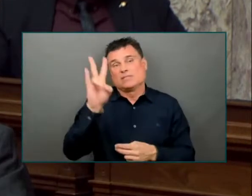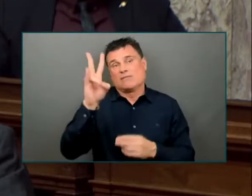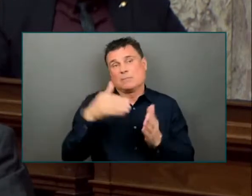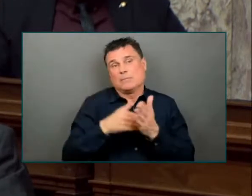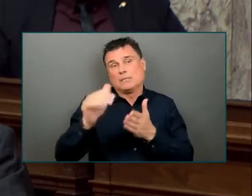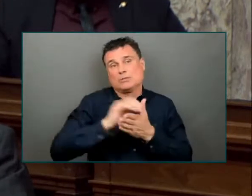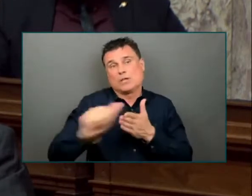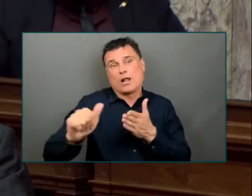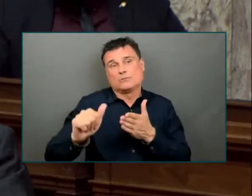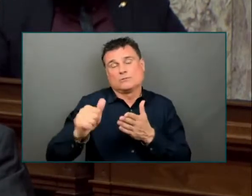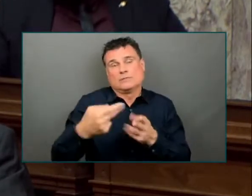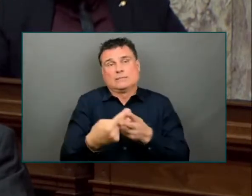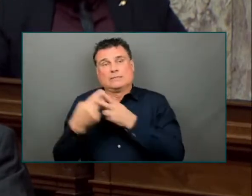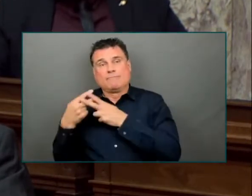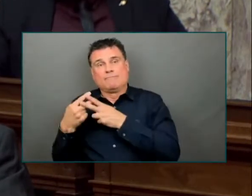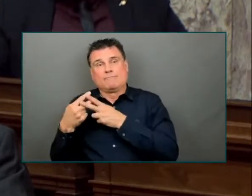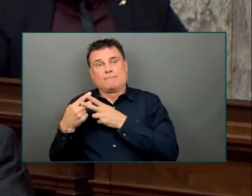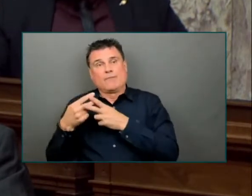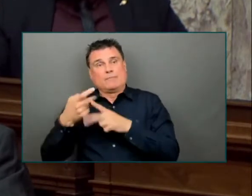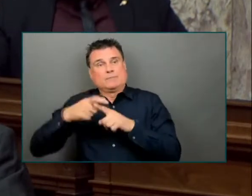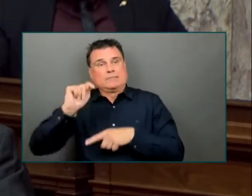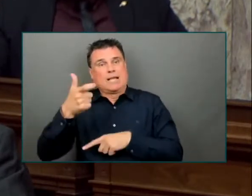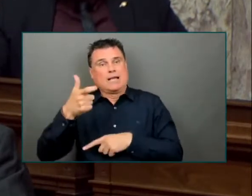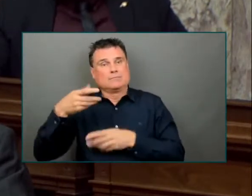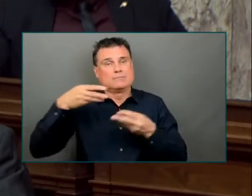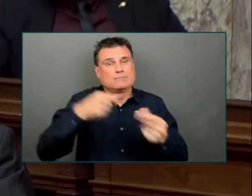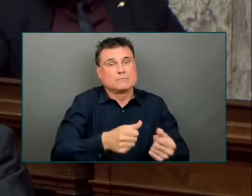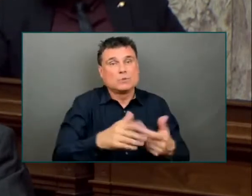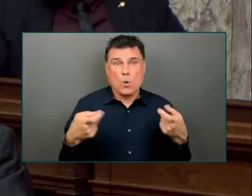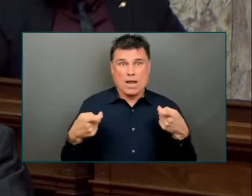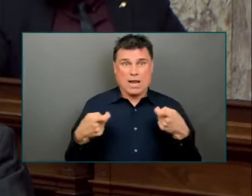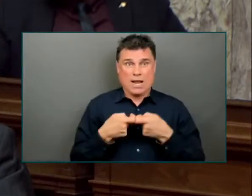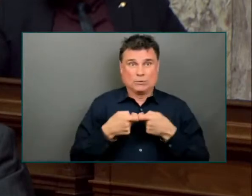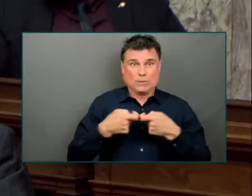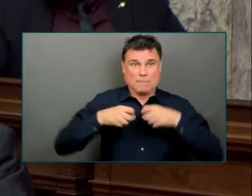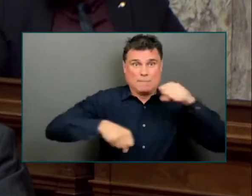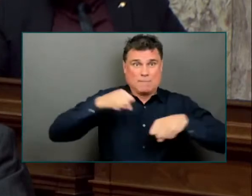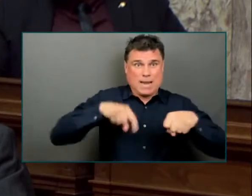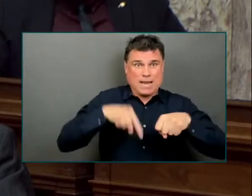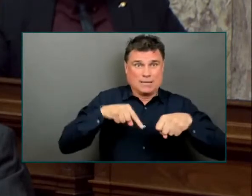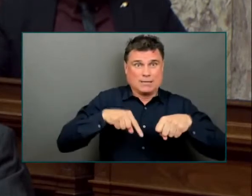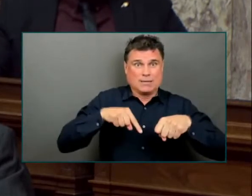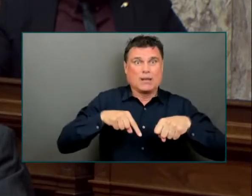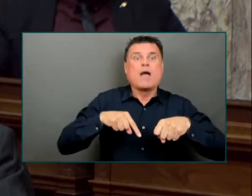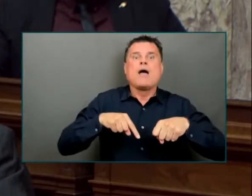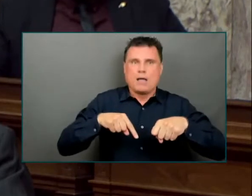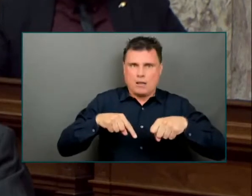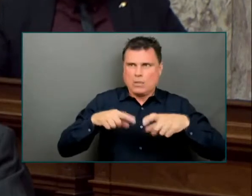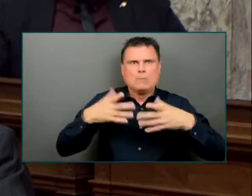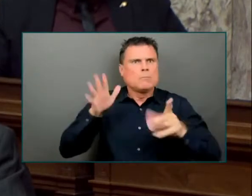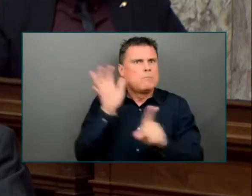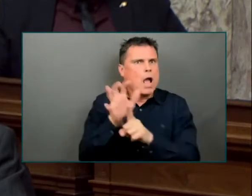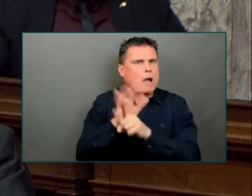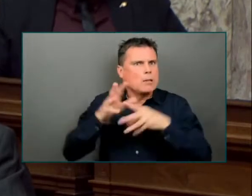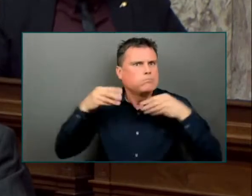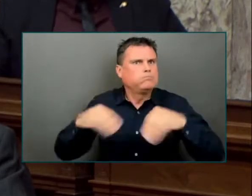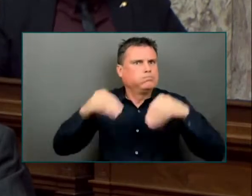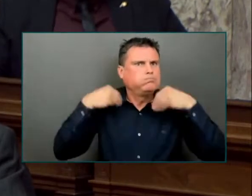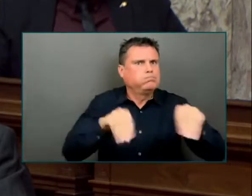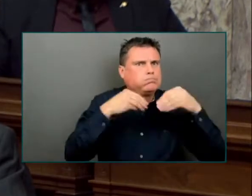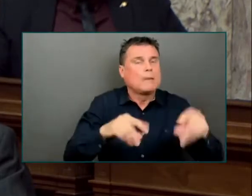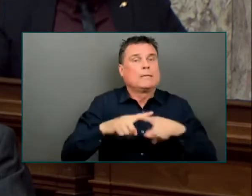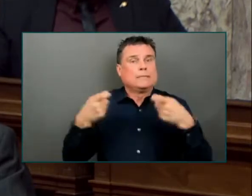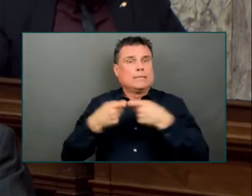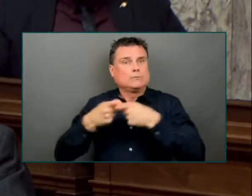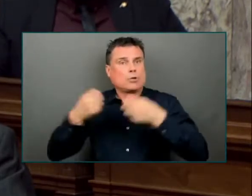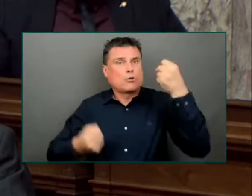numbers here in British Columbia. As of last count, there were more than 54,000 electric vehicles on our roads, the highest rate of sales